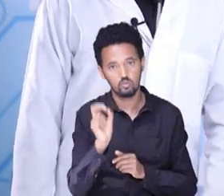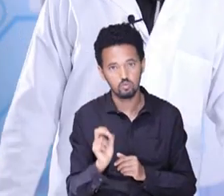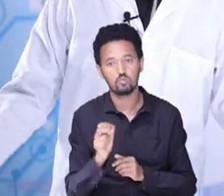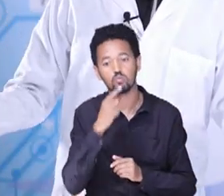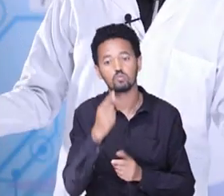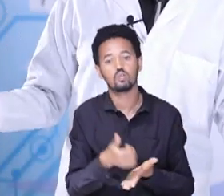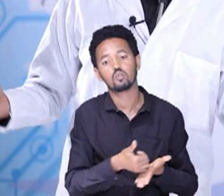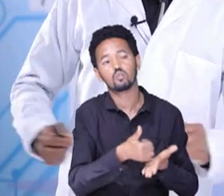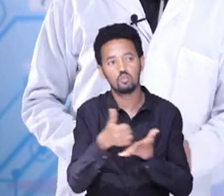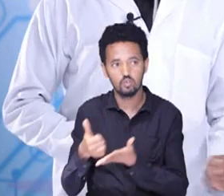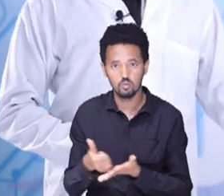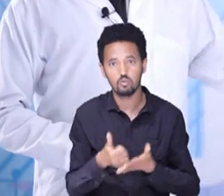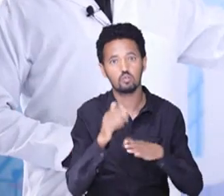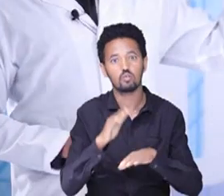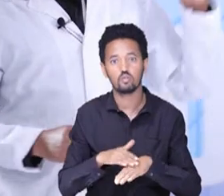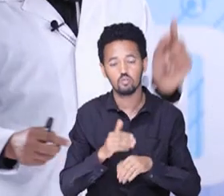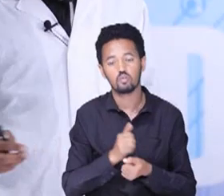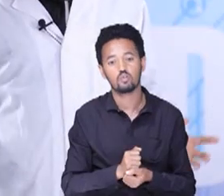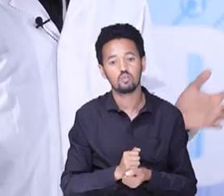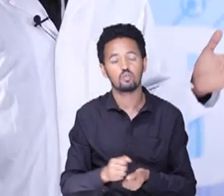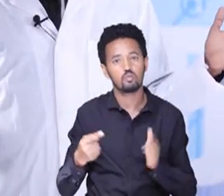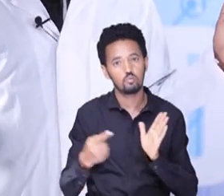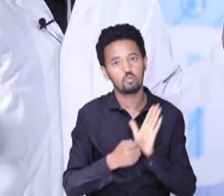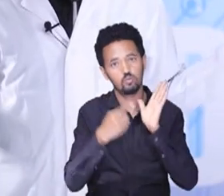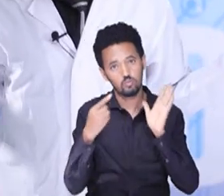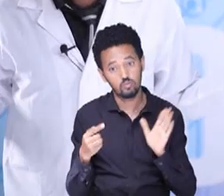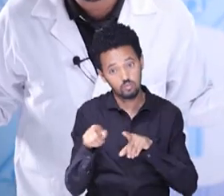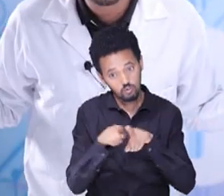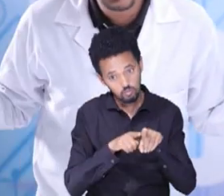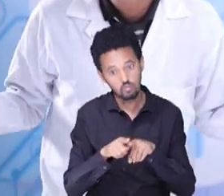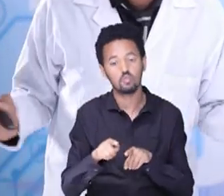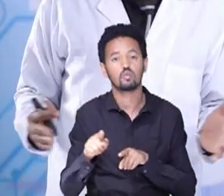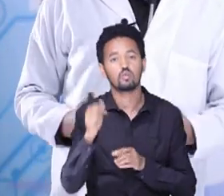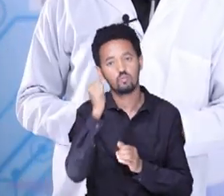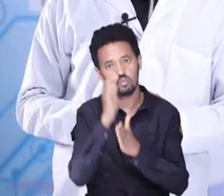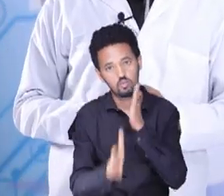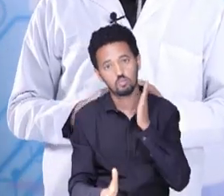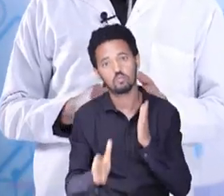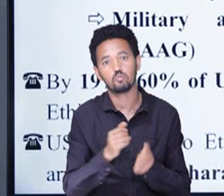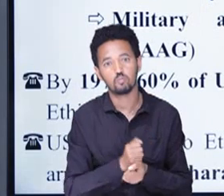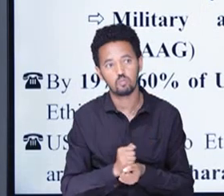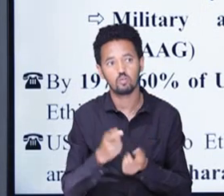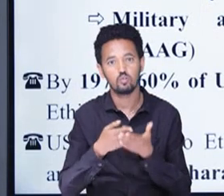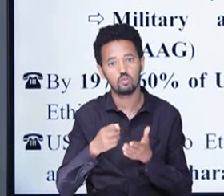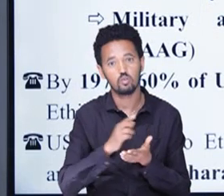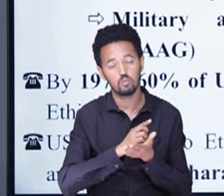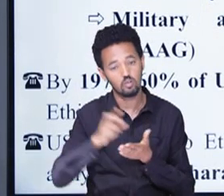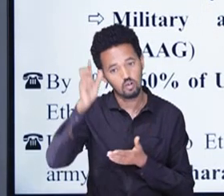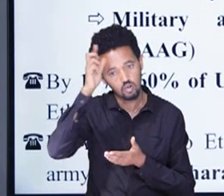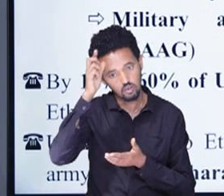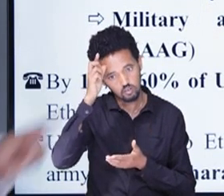Eritrea. In 1952, the point for agreement signed between Emperor Haile Selassie